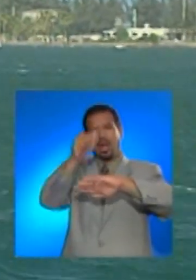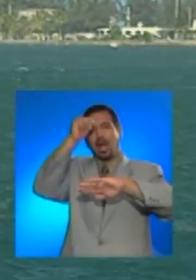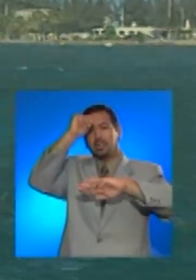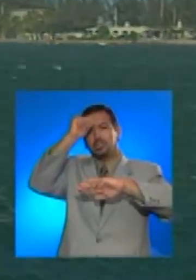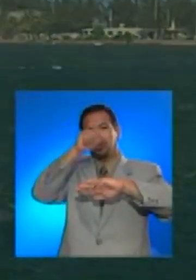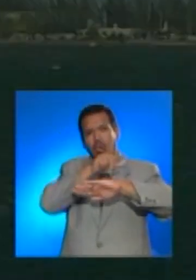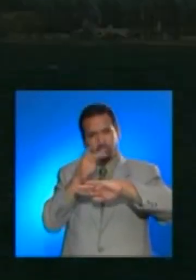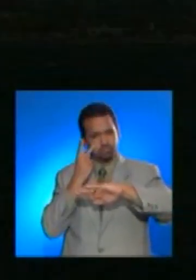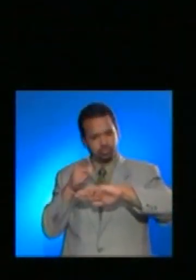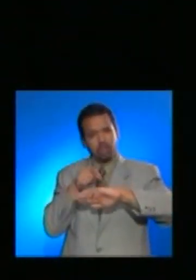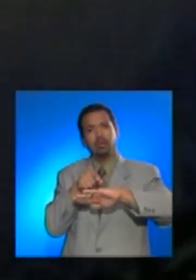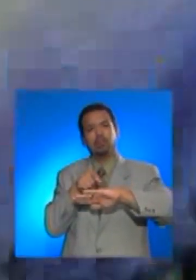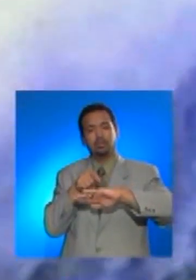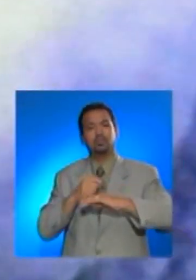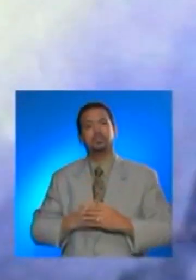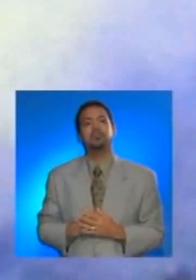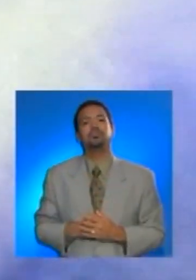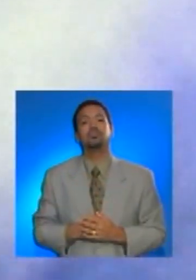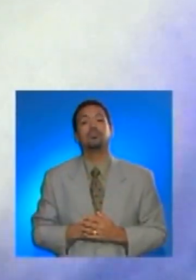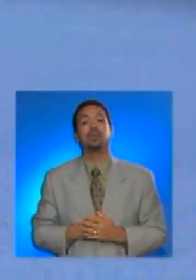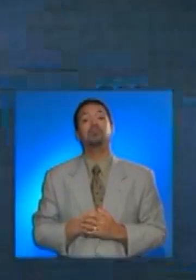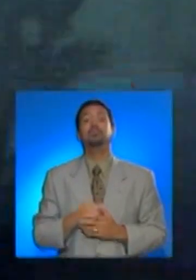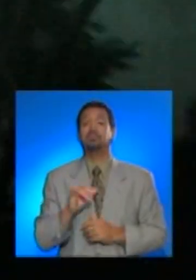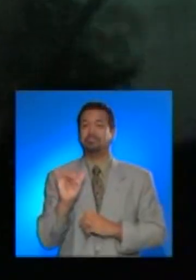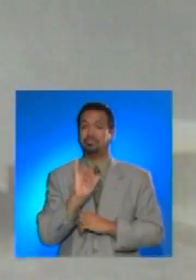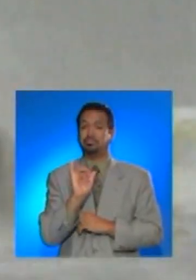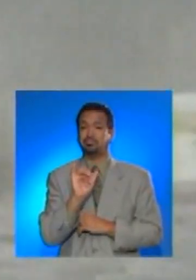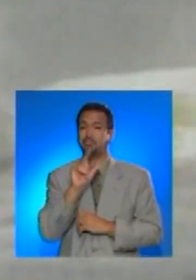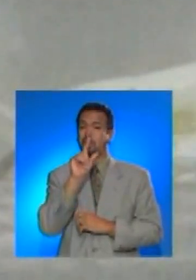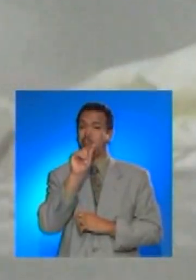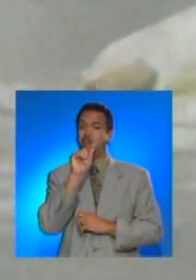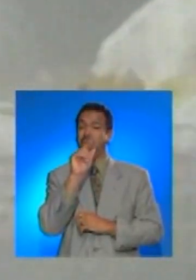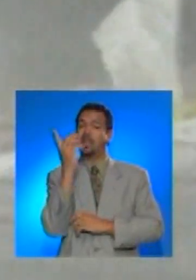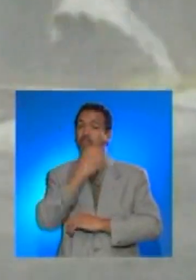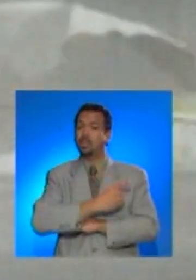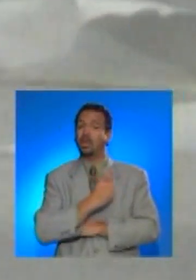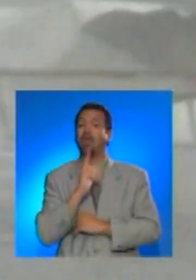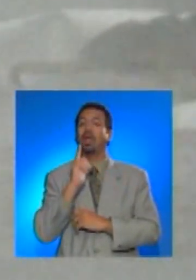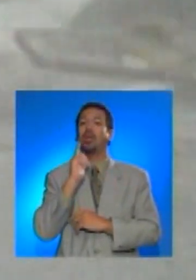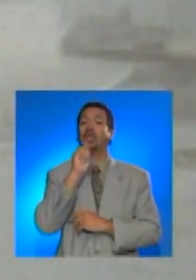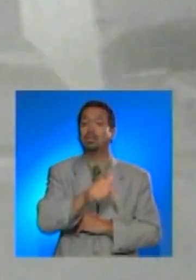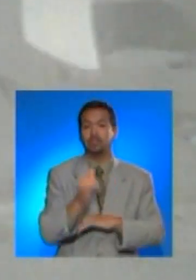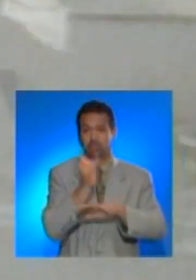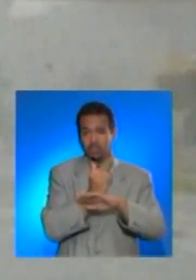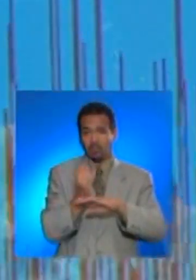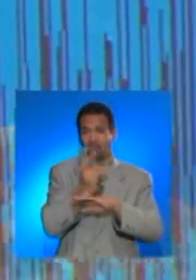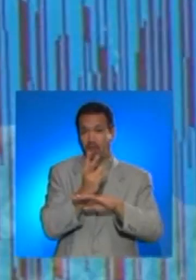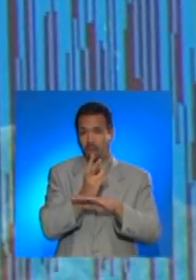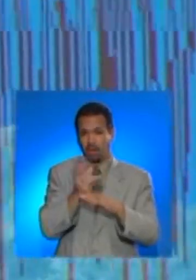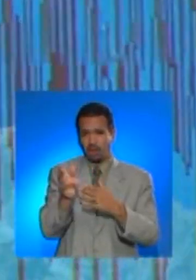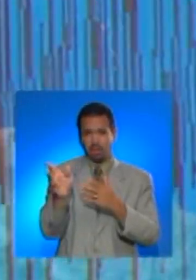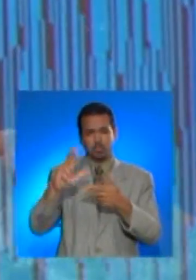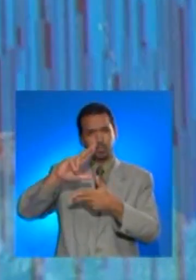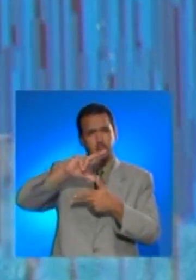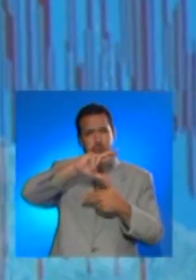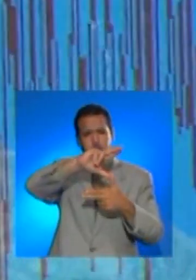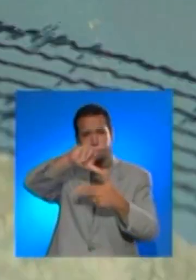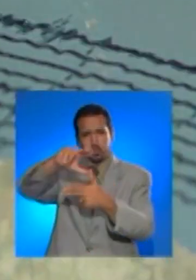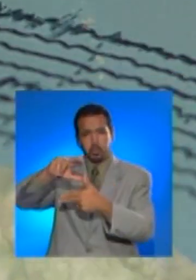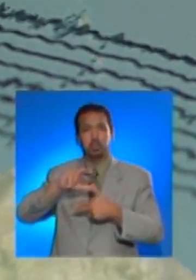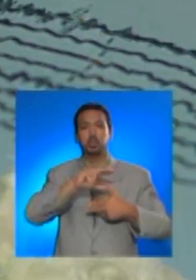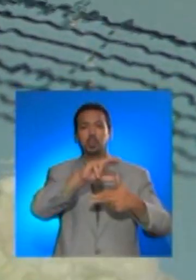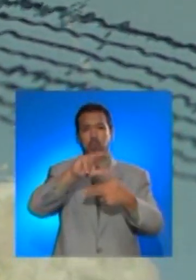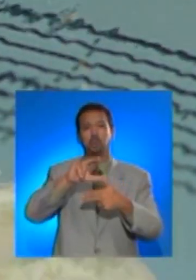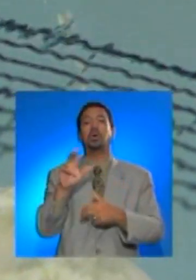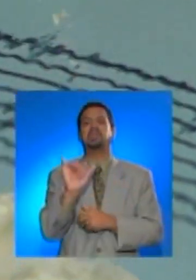Arecibo. 20 days after a devastating hurricane swept the Virgin Islands, and a few days after some minor